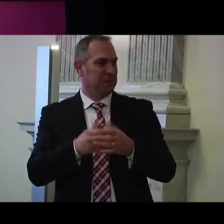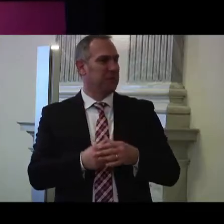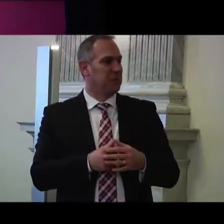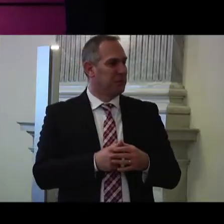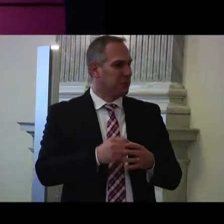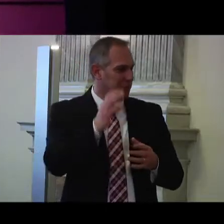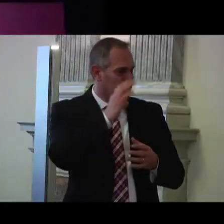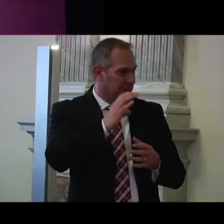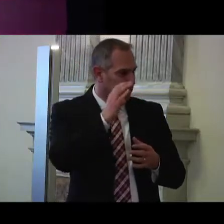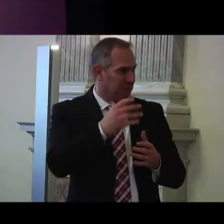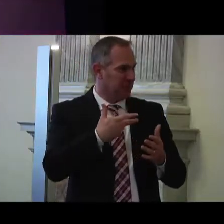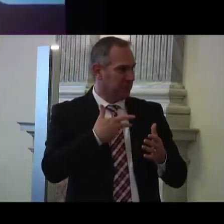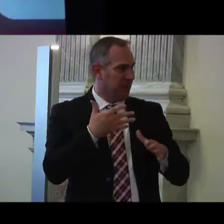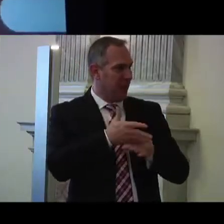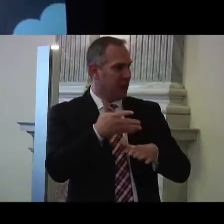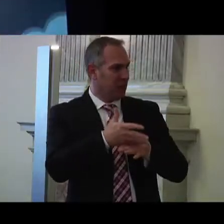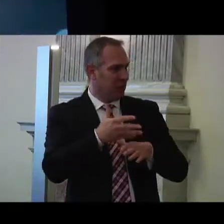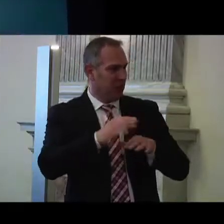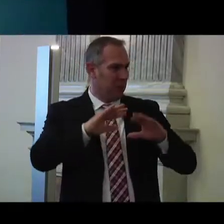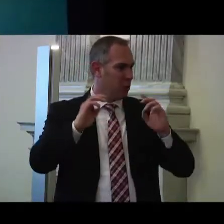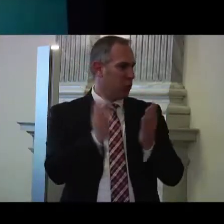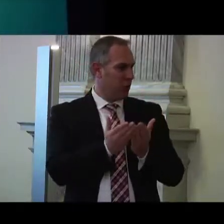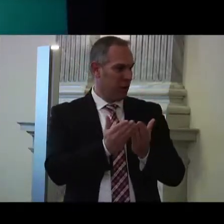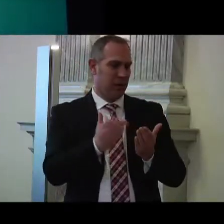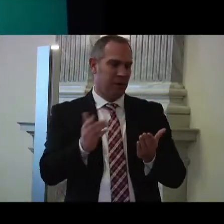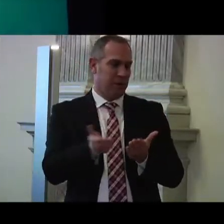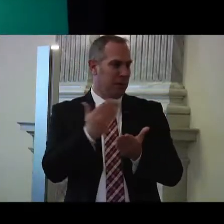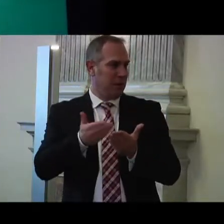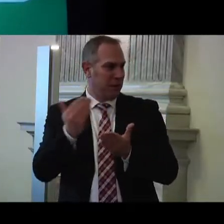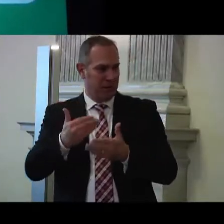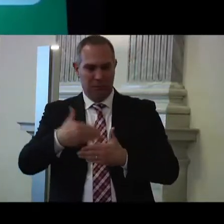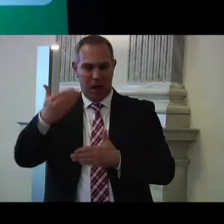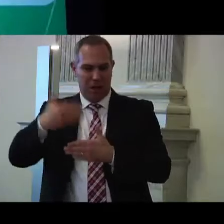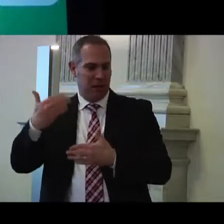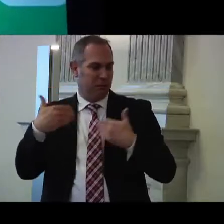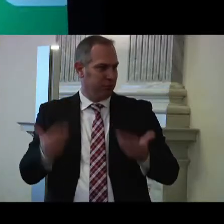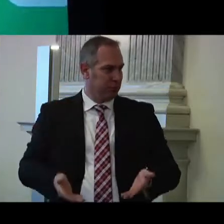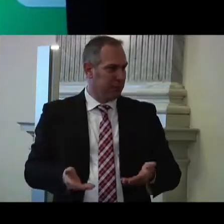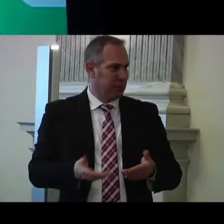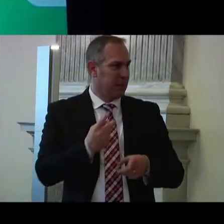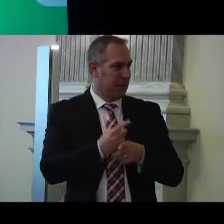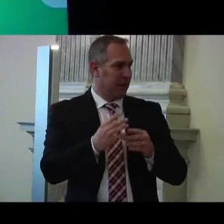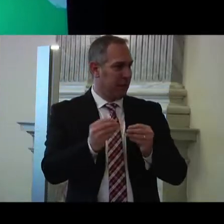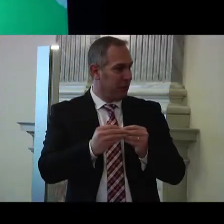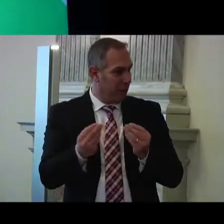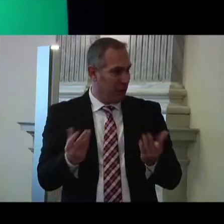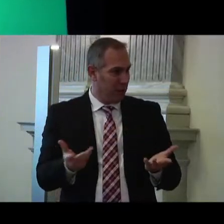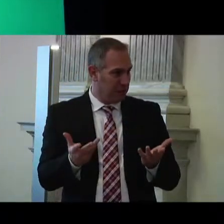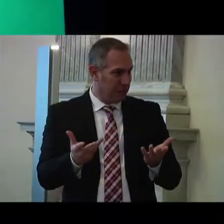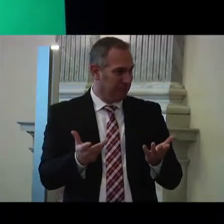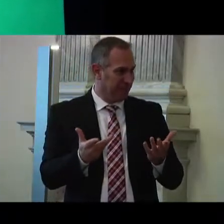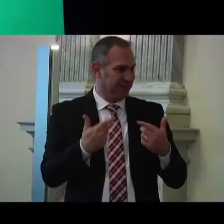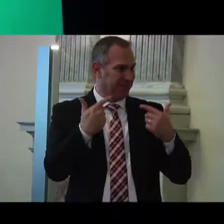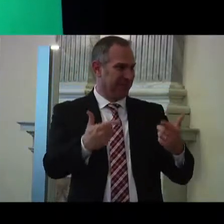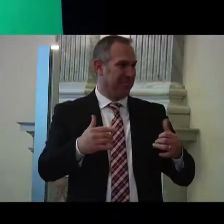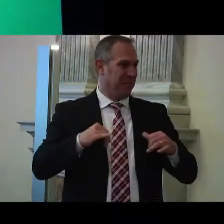Accessible Tourism for All aims at removing these barriers and guaranteeing people with specific requirements the possibility to enjoy their holidays